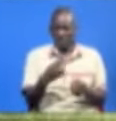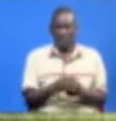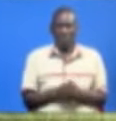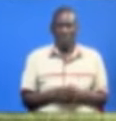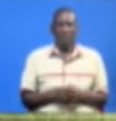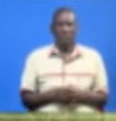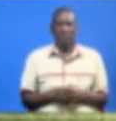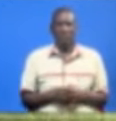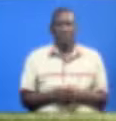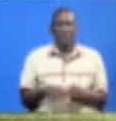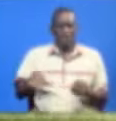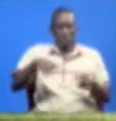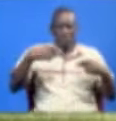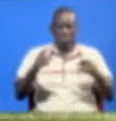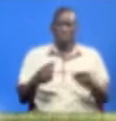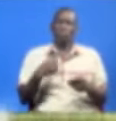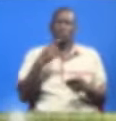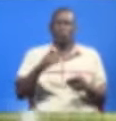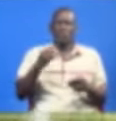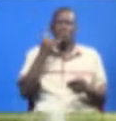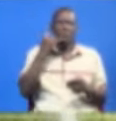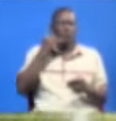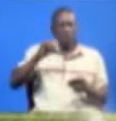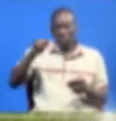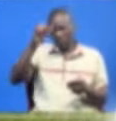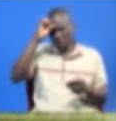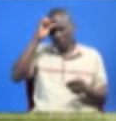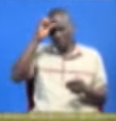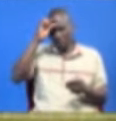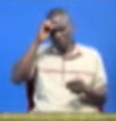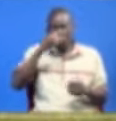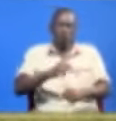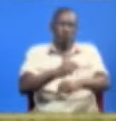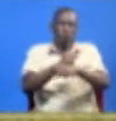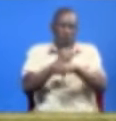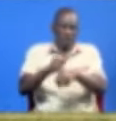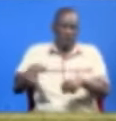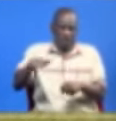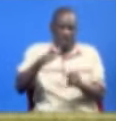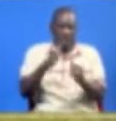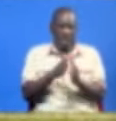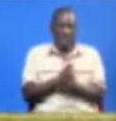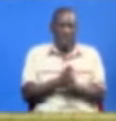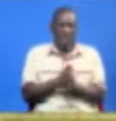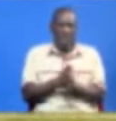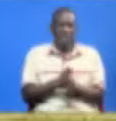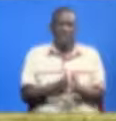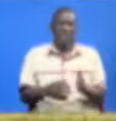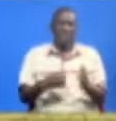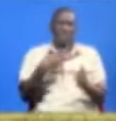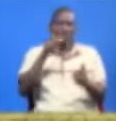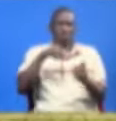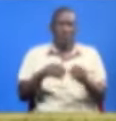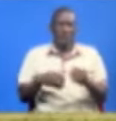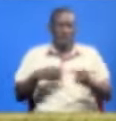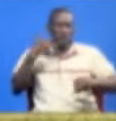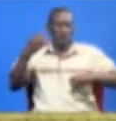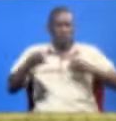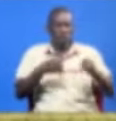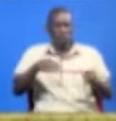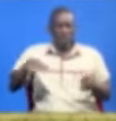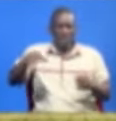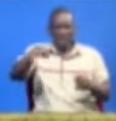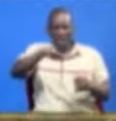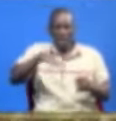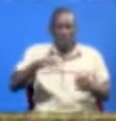The residents are urging the Nakuru County Government to safeguard the area and designate it as a recreational park. Concerns